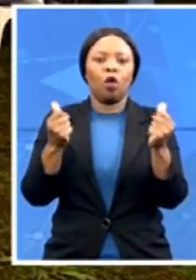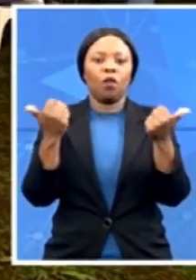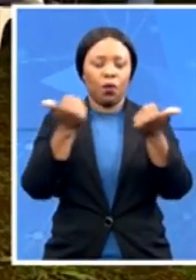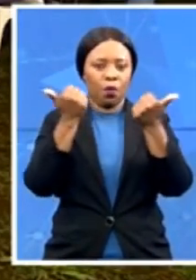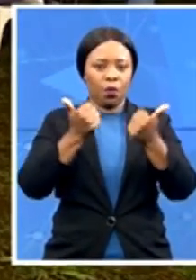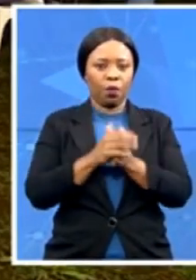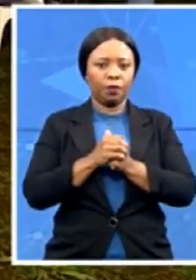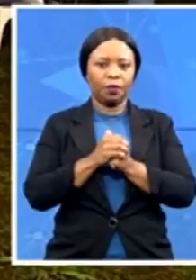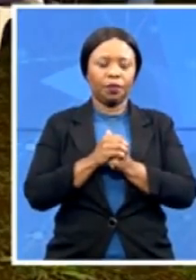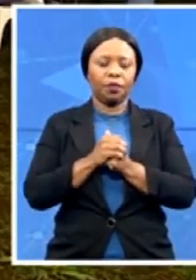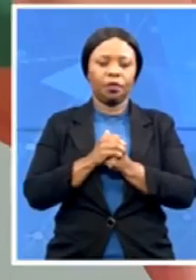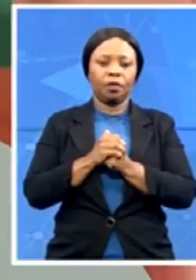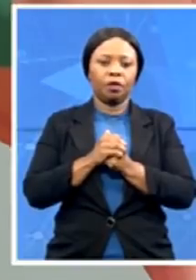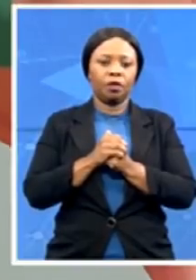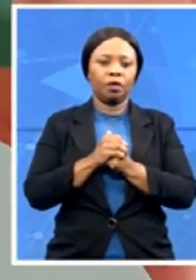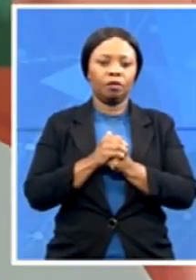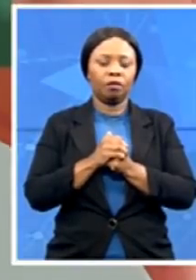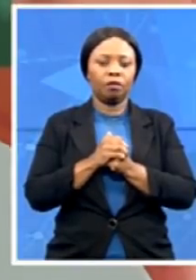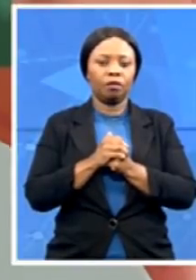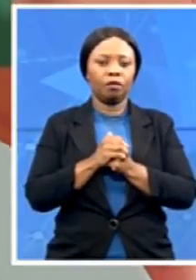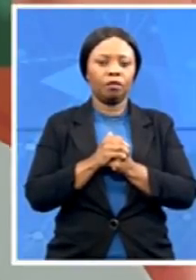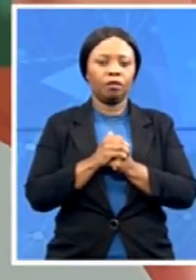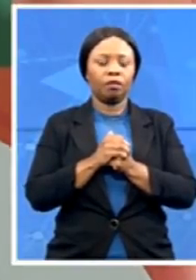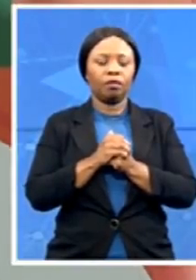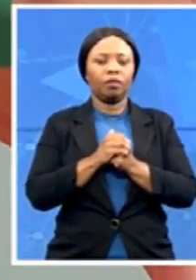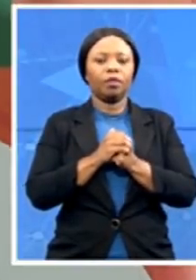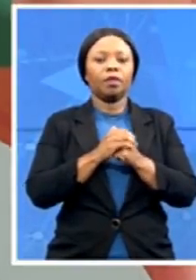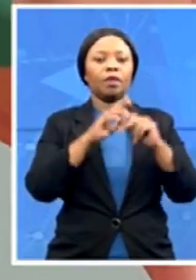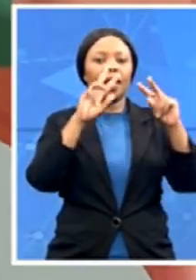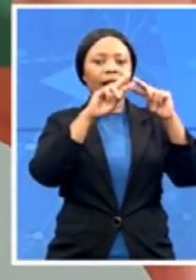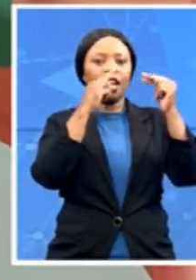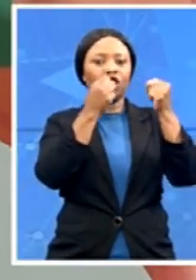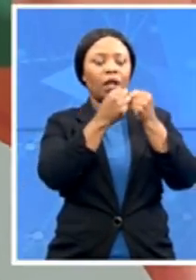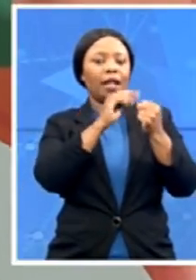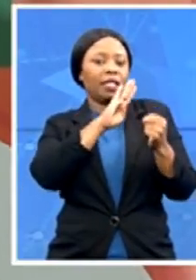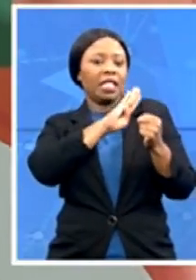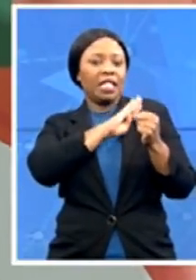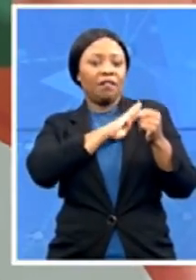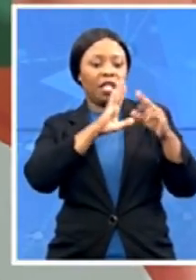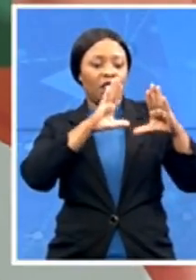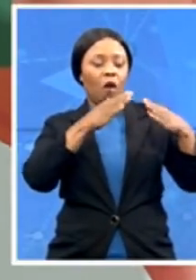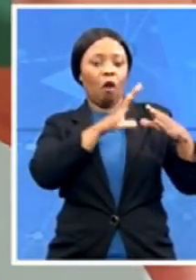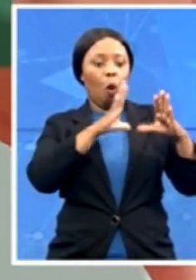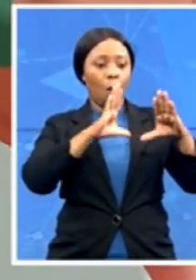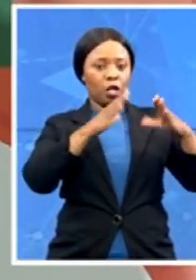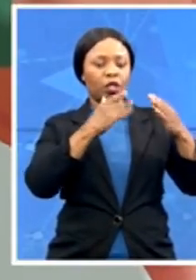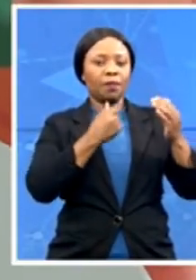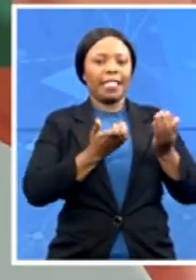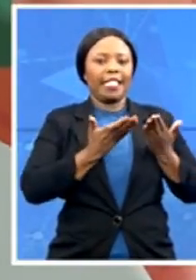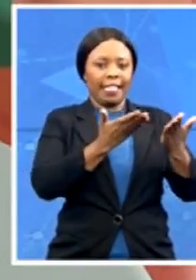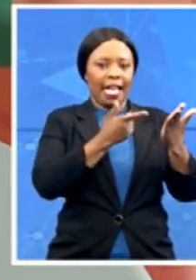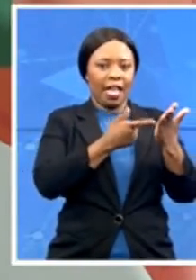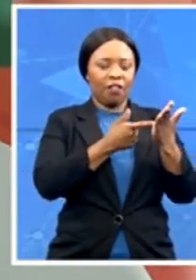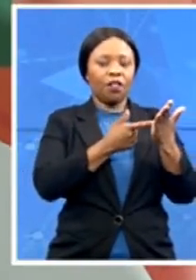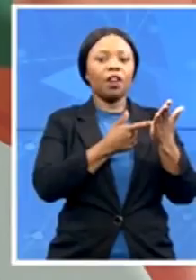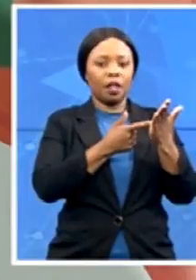I served on the National Defence Force Service Commission when mandated to do so by the Portfolio Committee on Defence